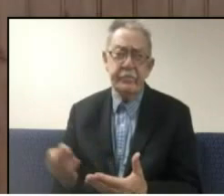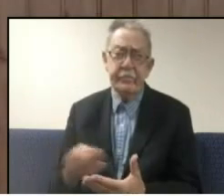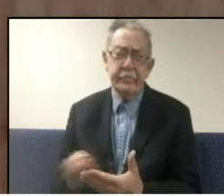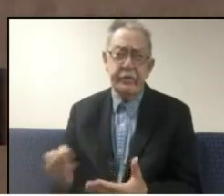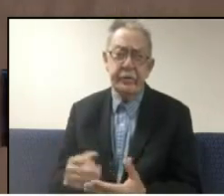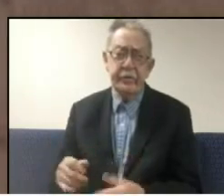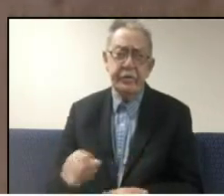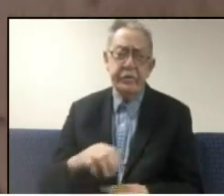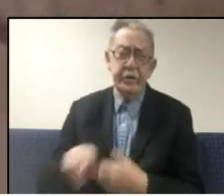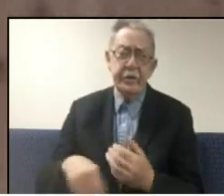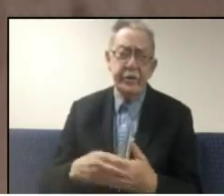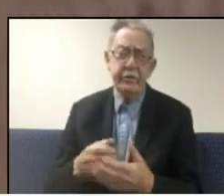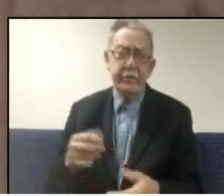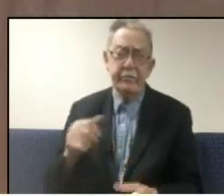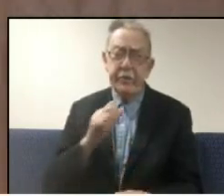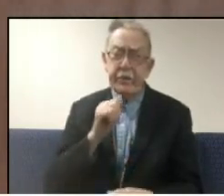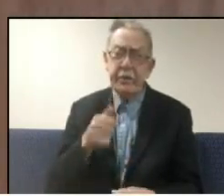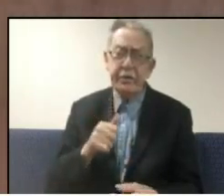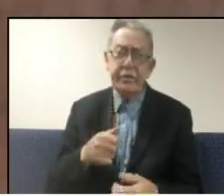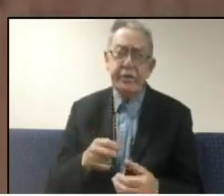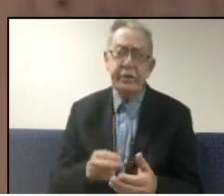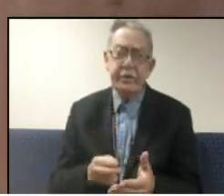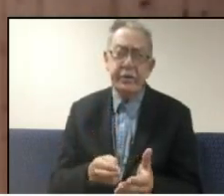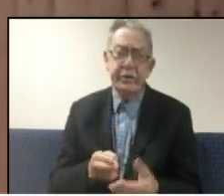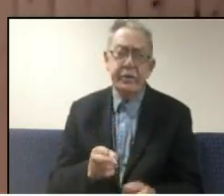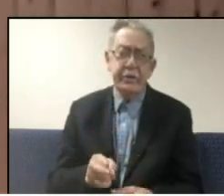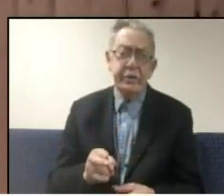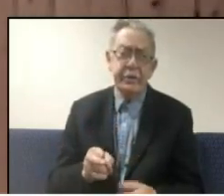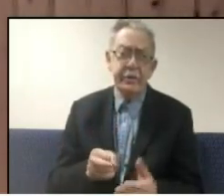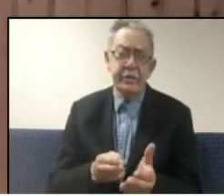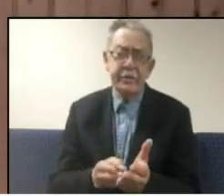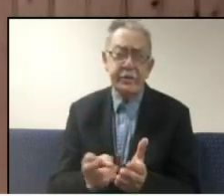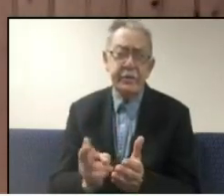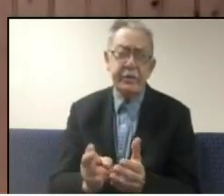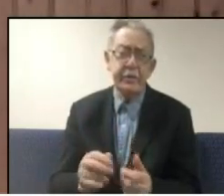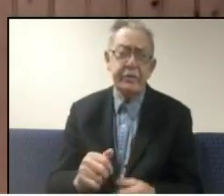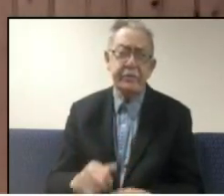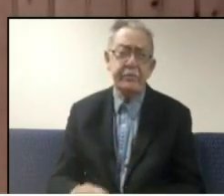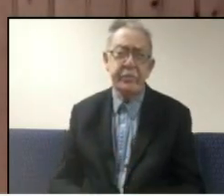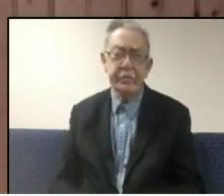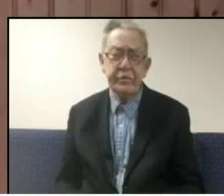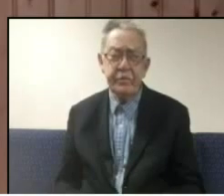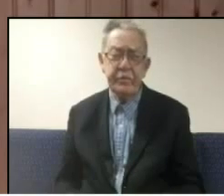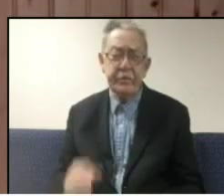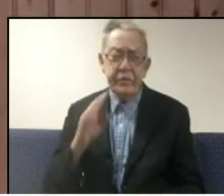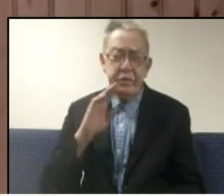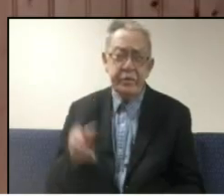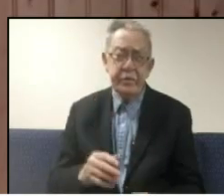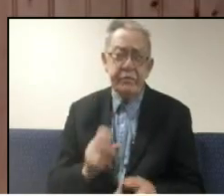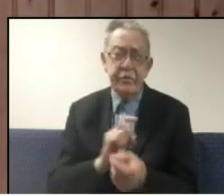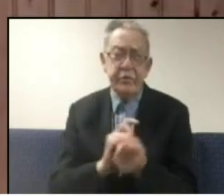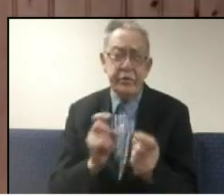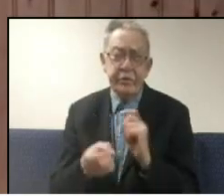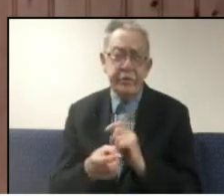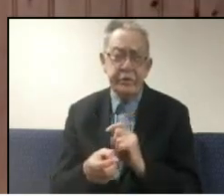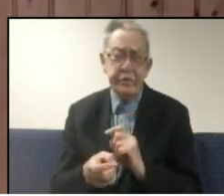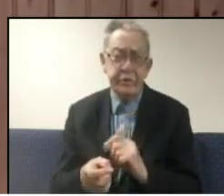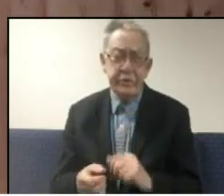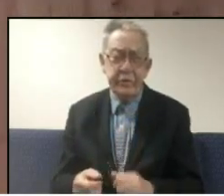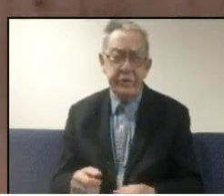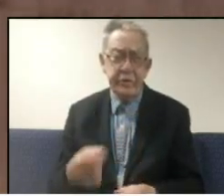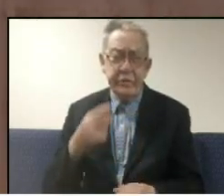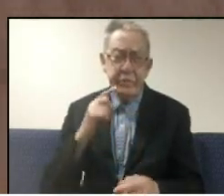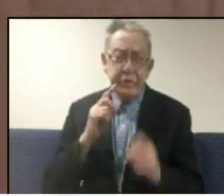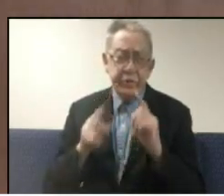dishonest. If you're one kind of person, you're always going to be that person. You might can bend, but you'll never change. But I want to tell